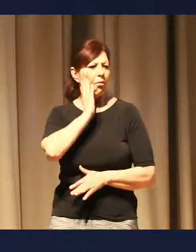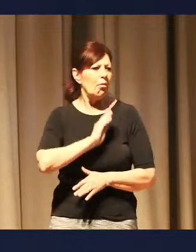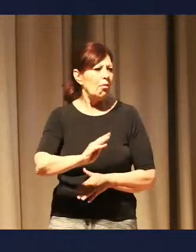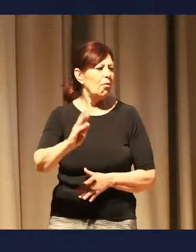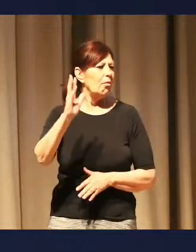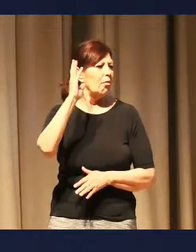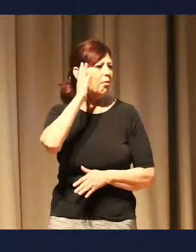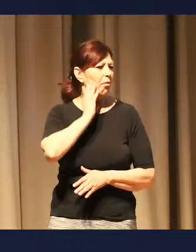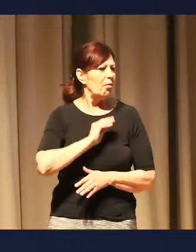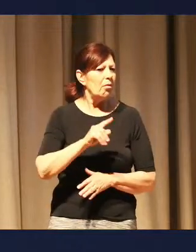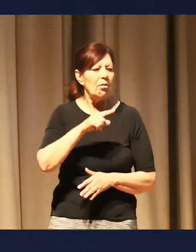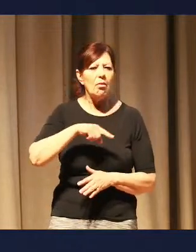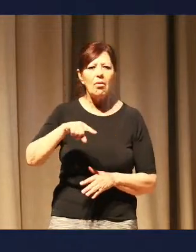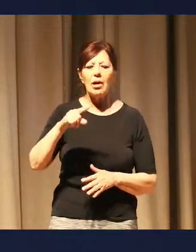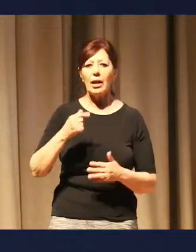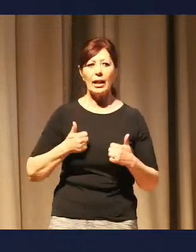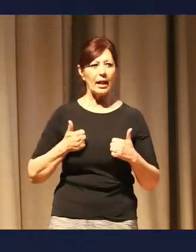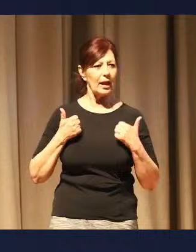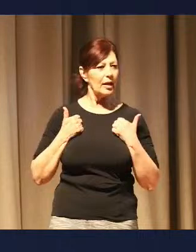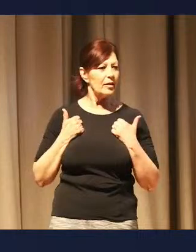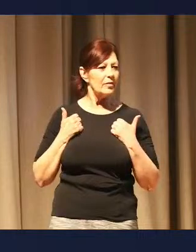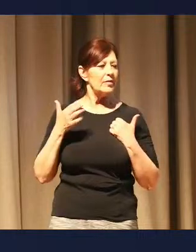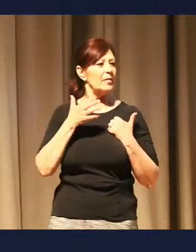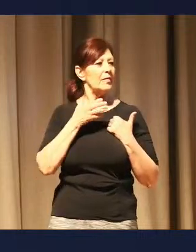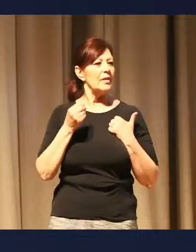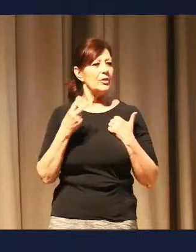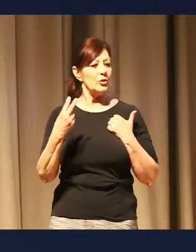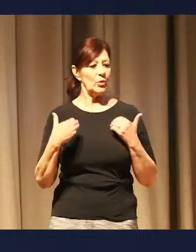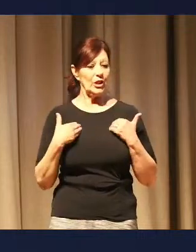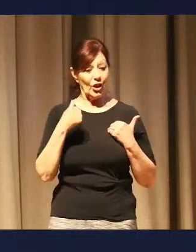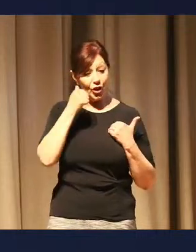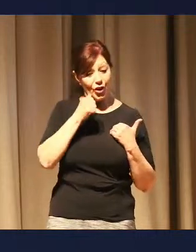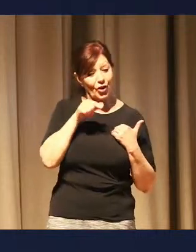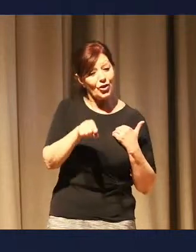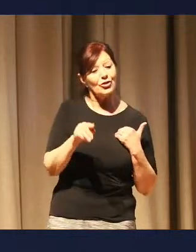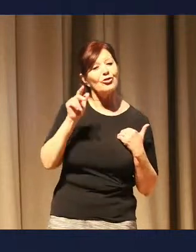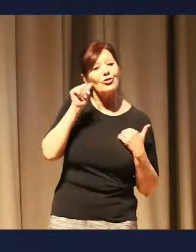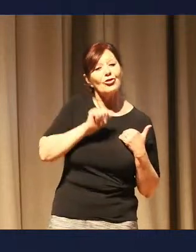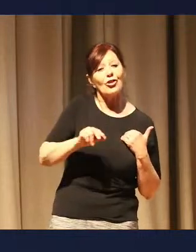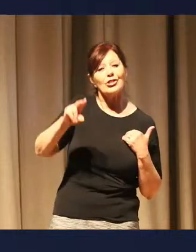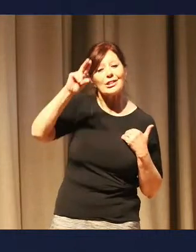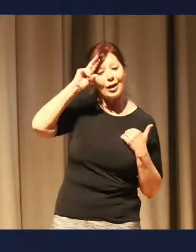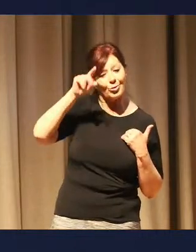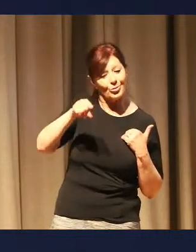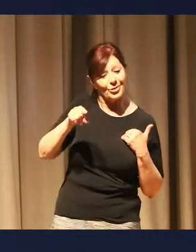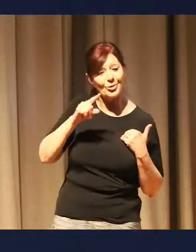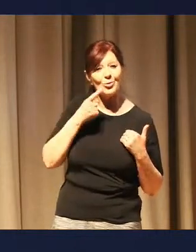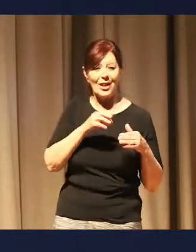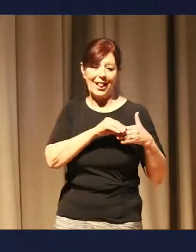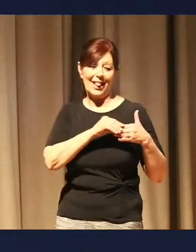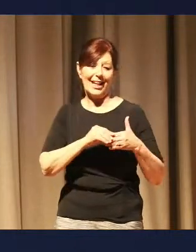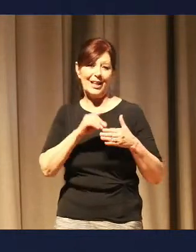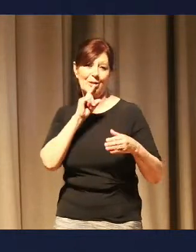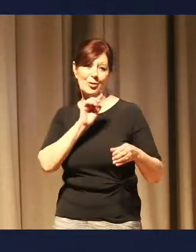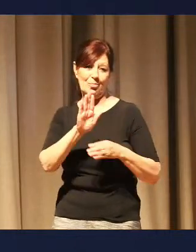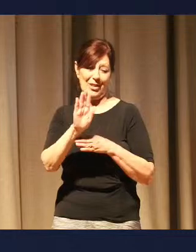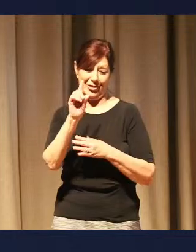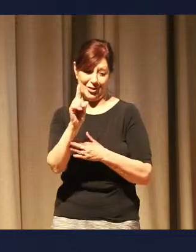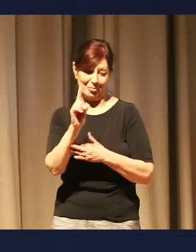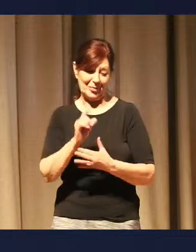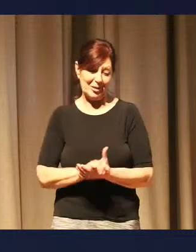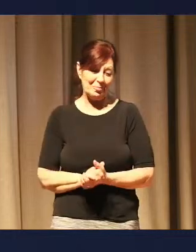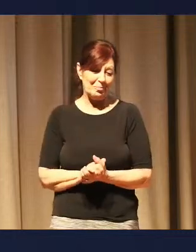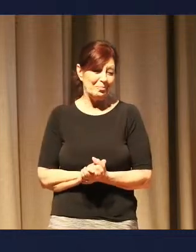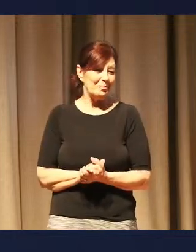and breadth and life. And the two young girls from the Girl Scouts who will lead us in the Pledge of Allegiance in just a few